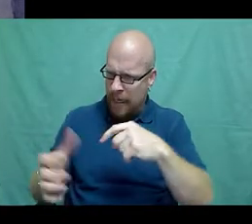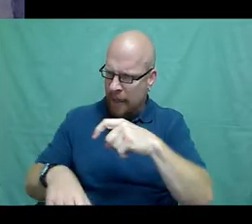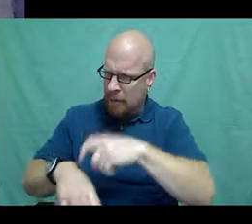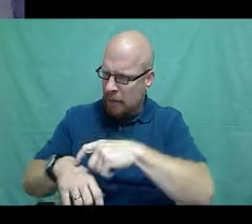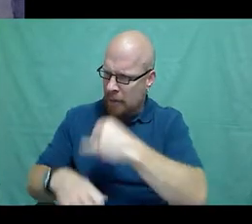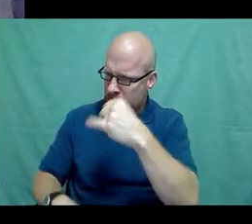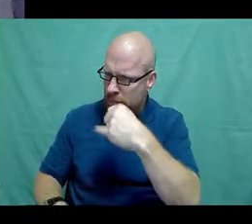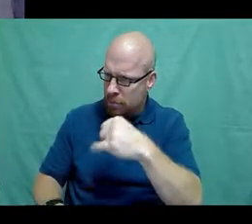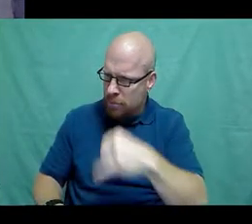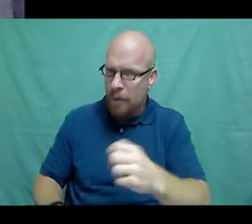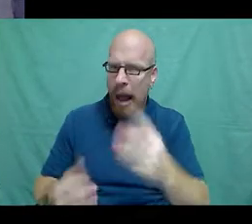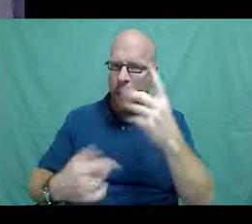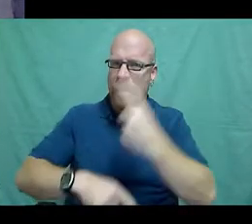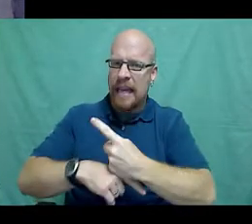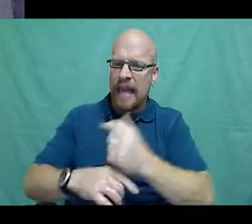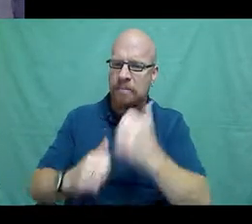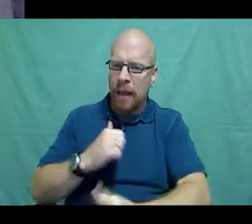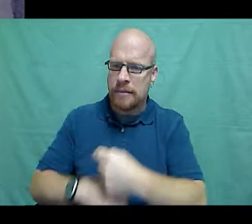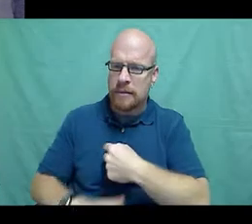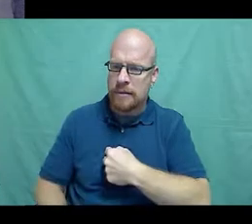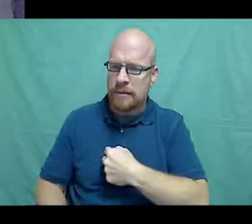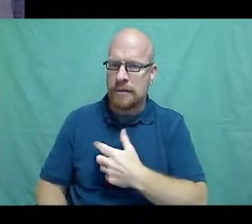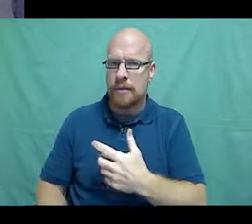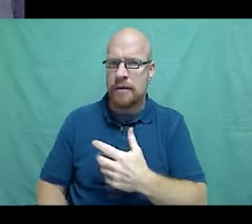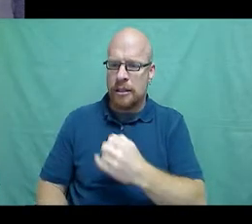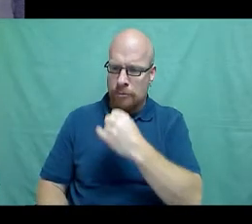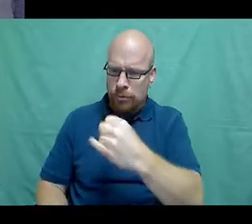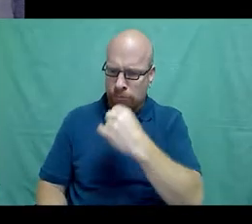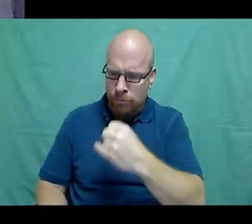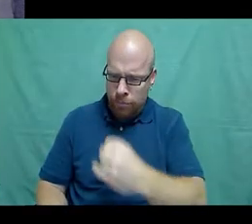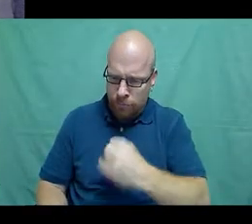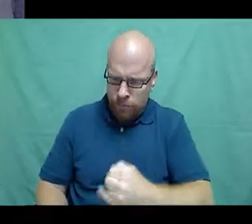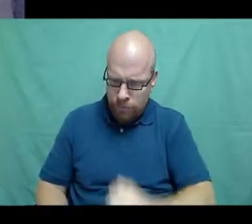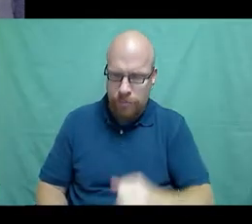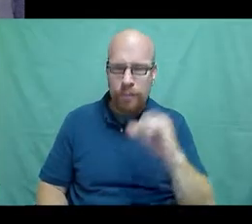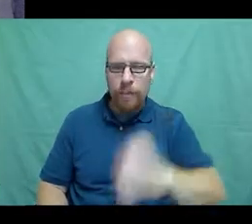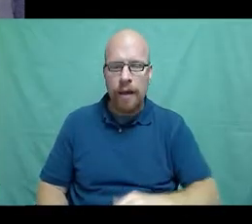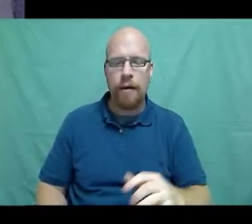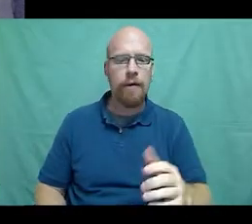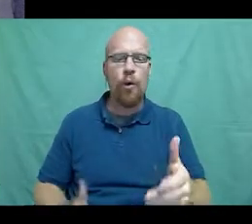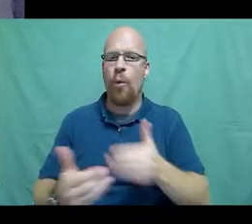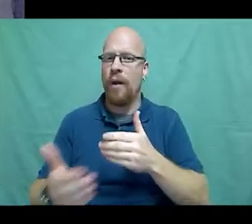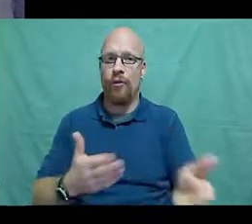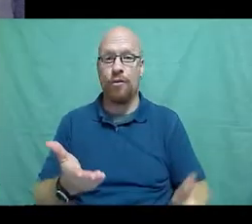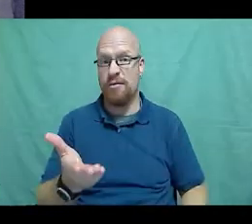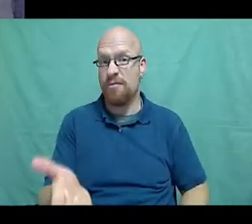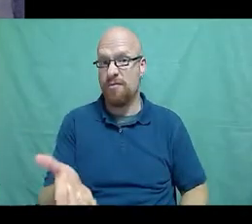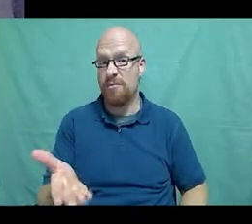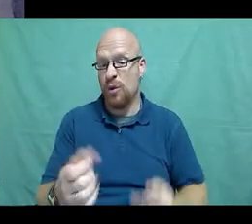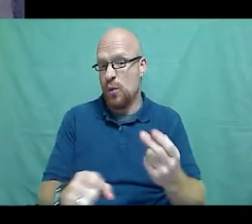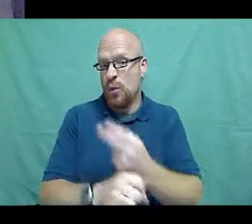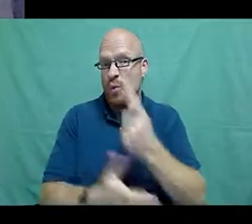a wooden stick here. They would count how many objects over and over again.